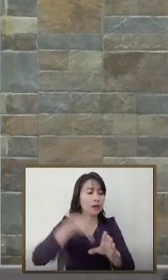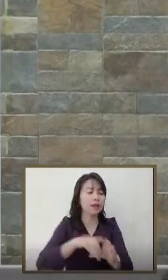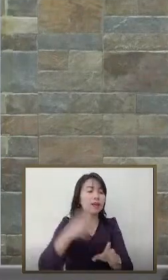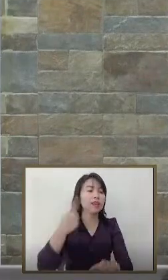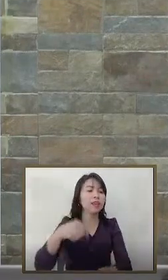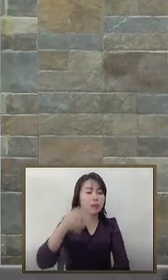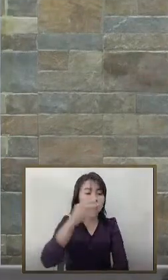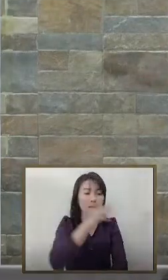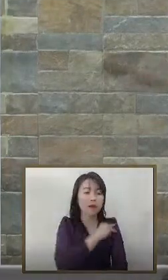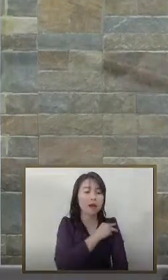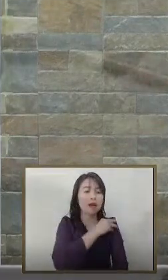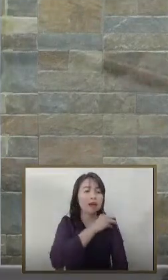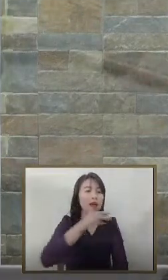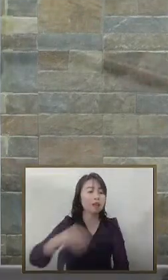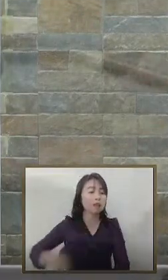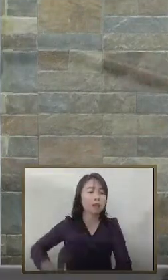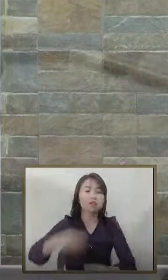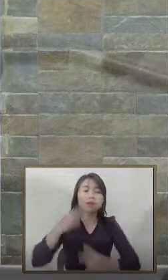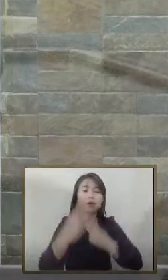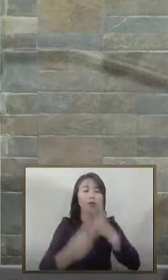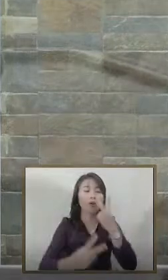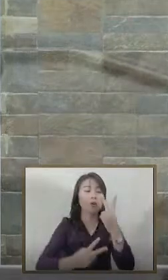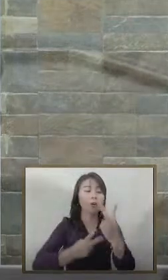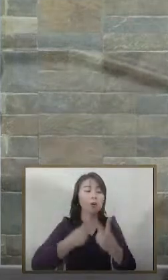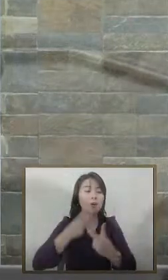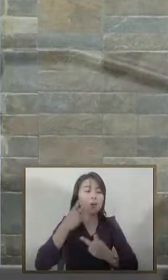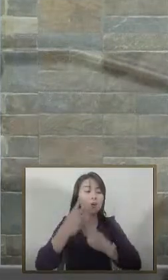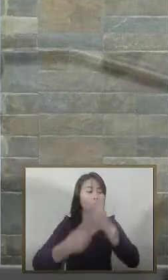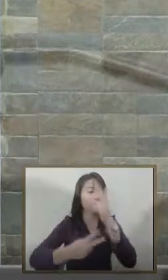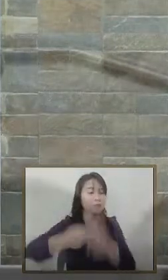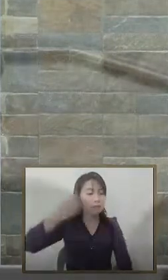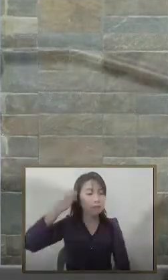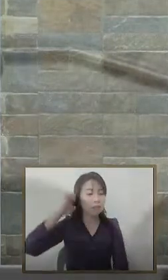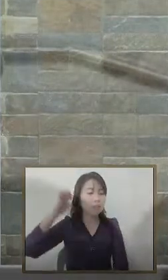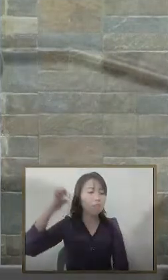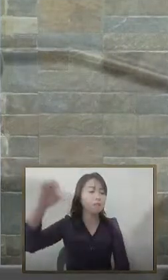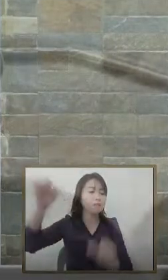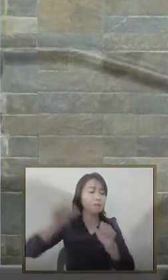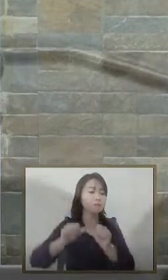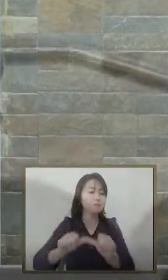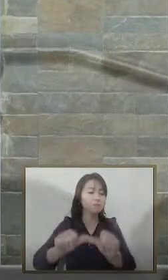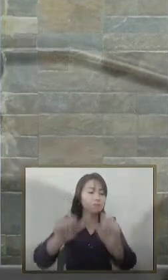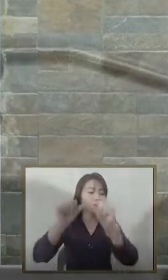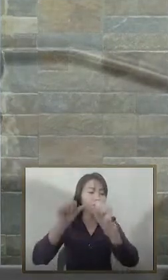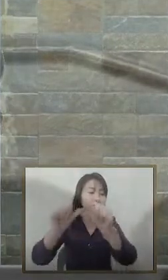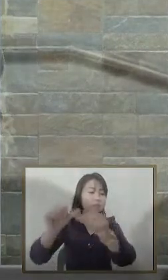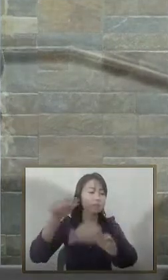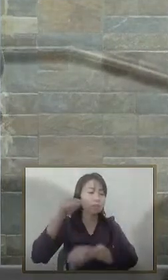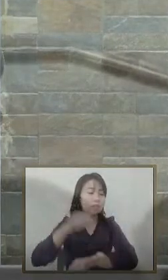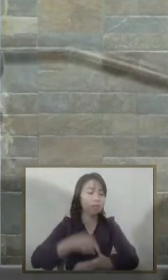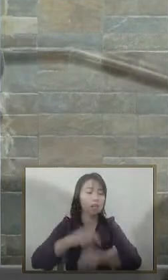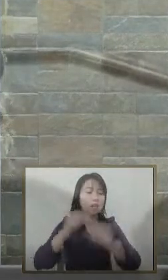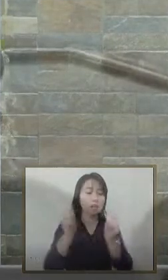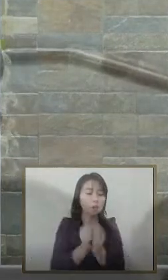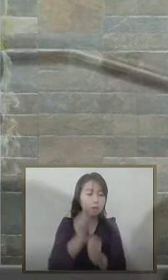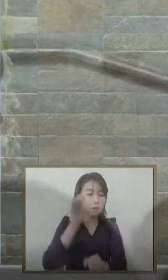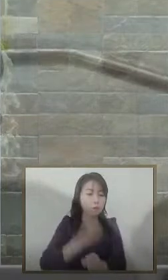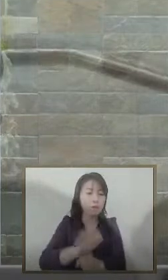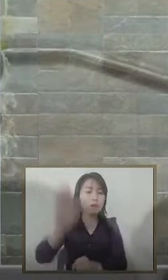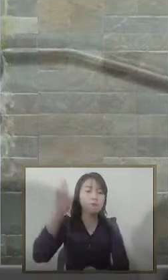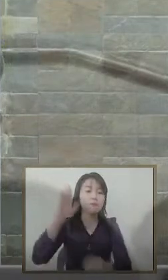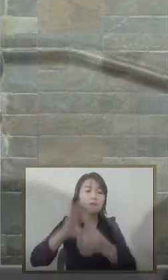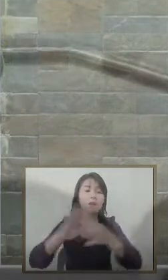for in the Master's voice re-echo o'er the ages with